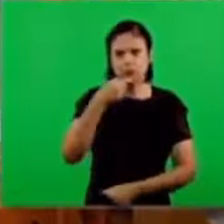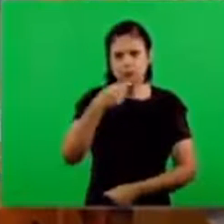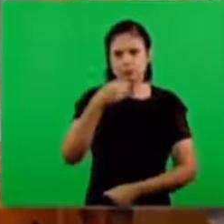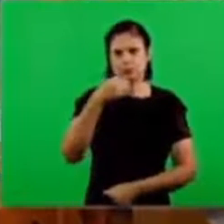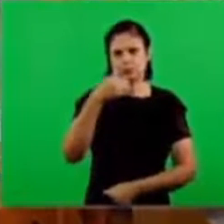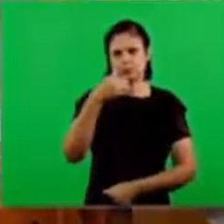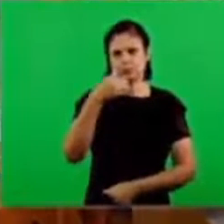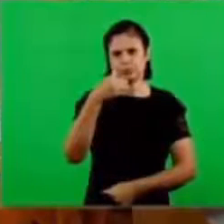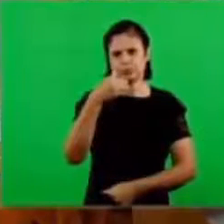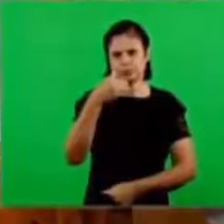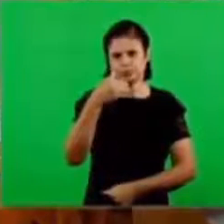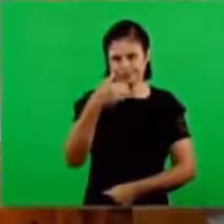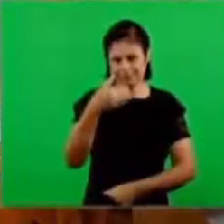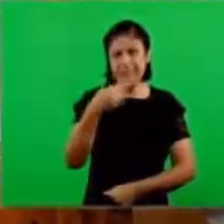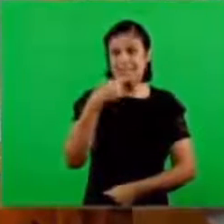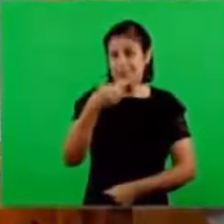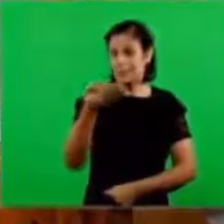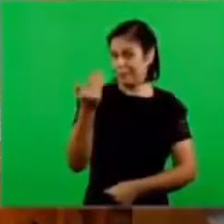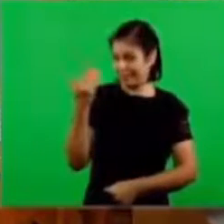week